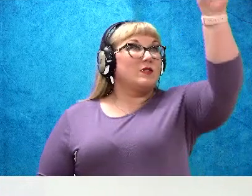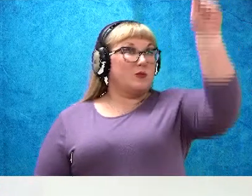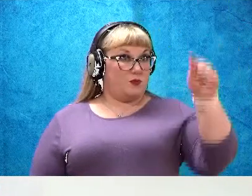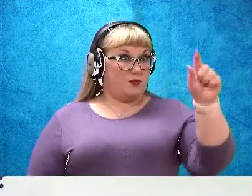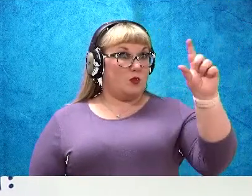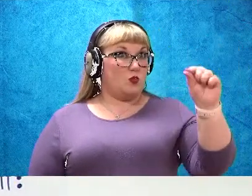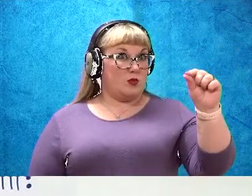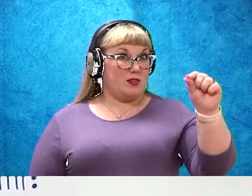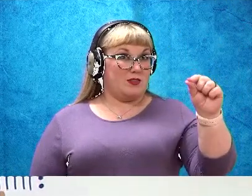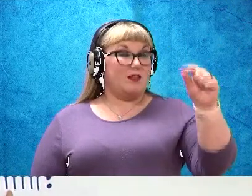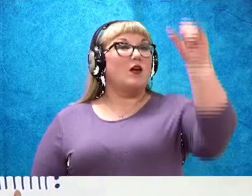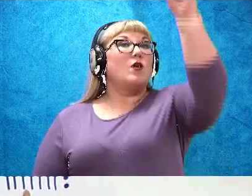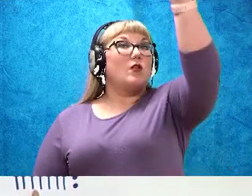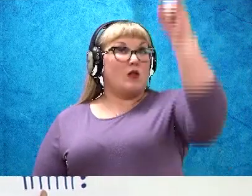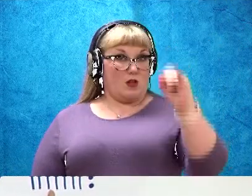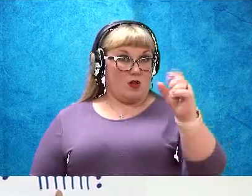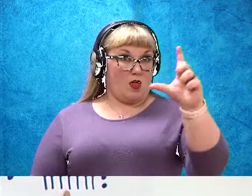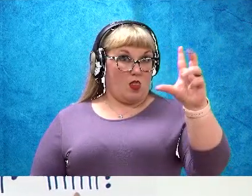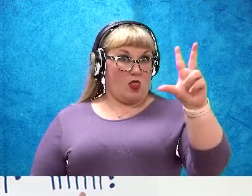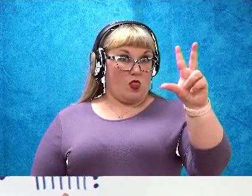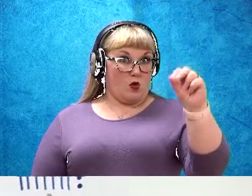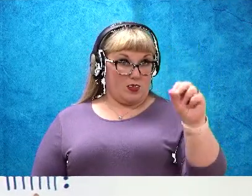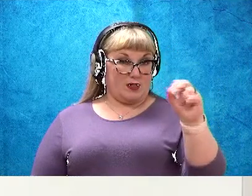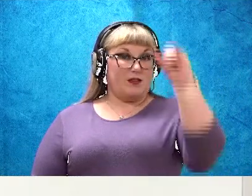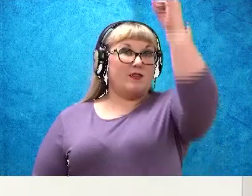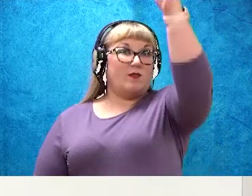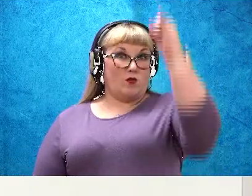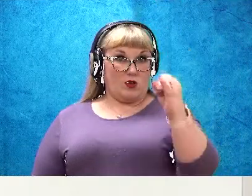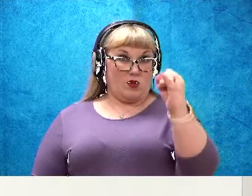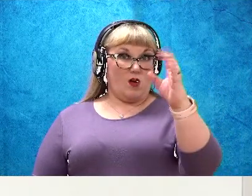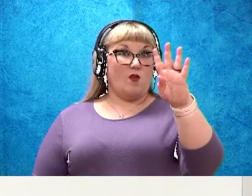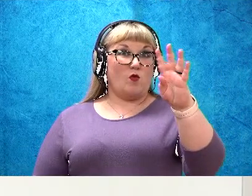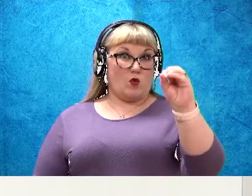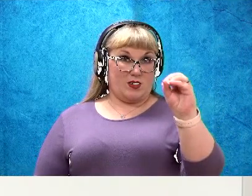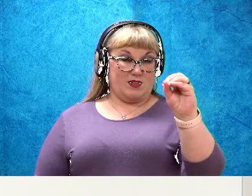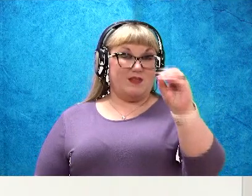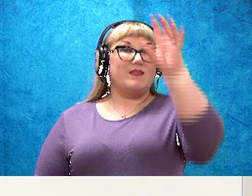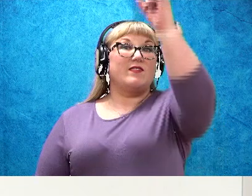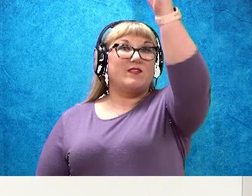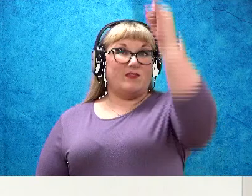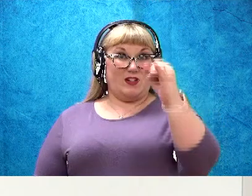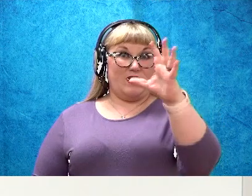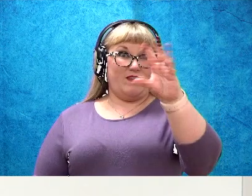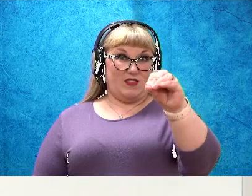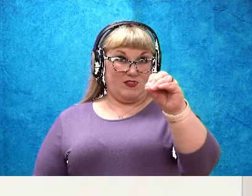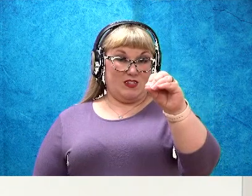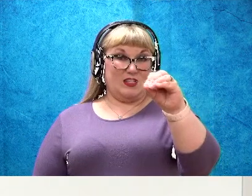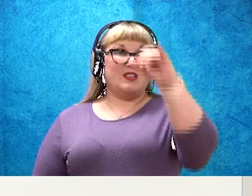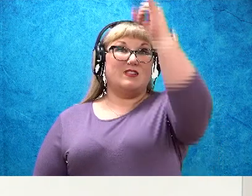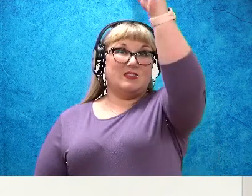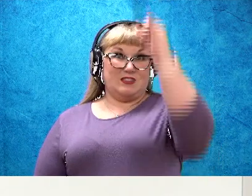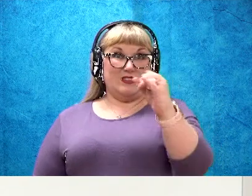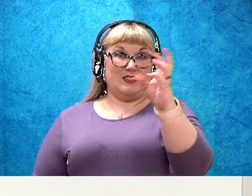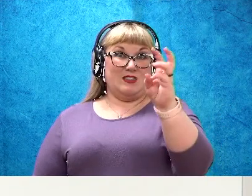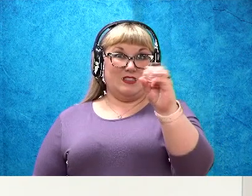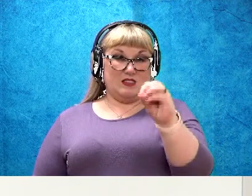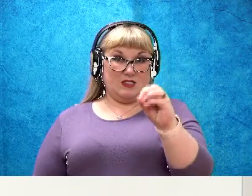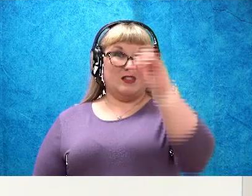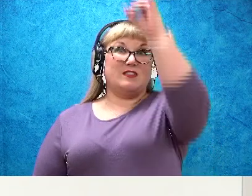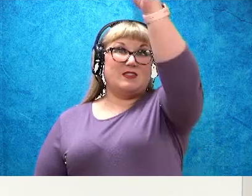20, 30, 40, 50,